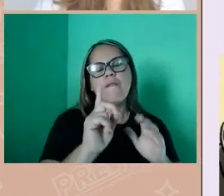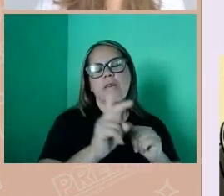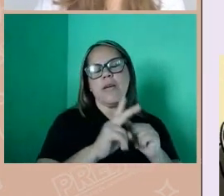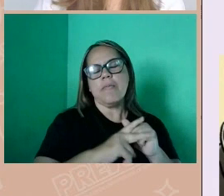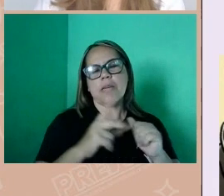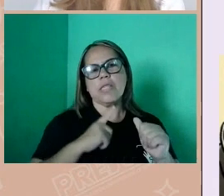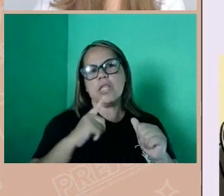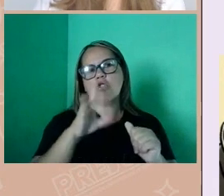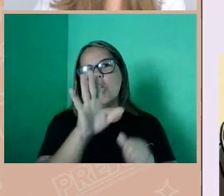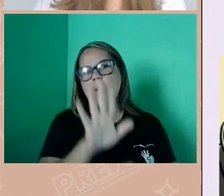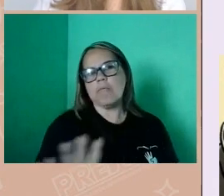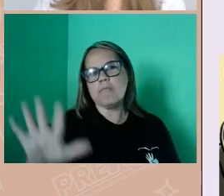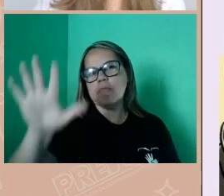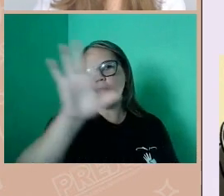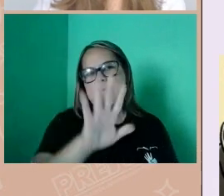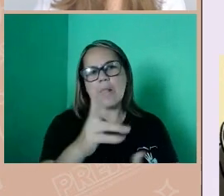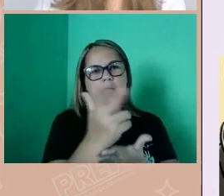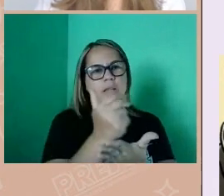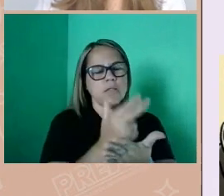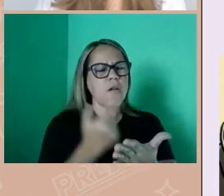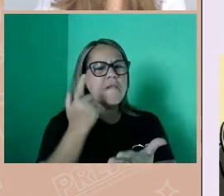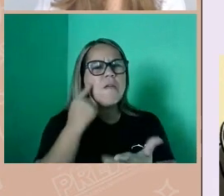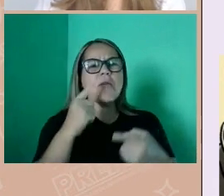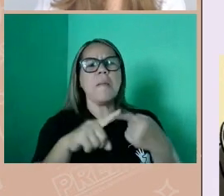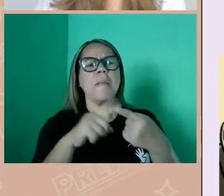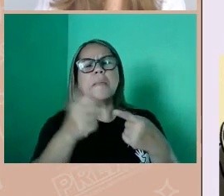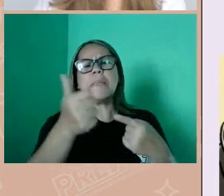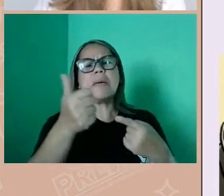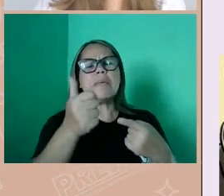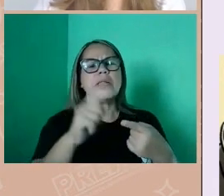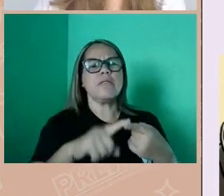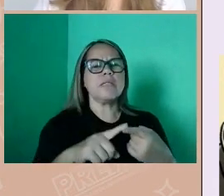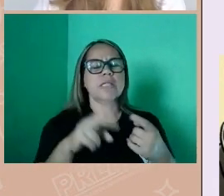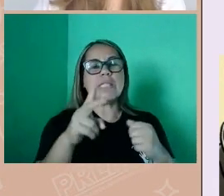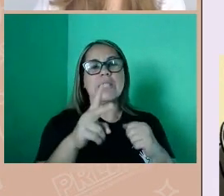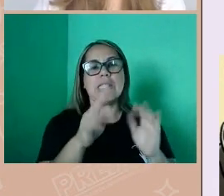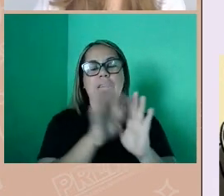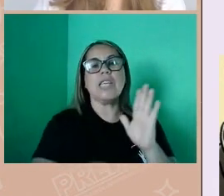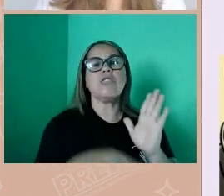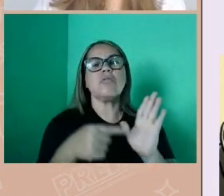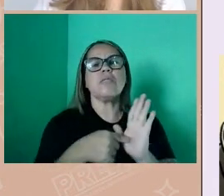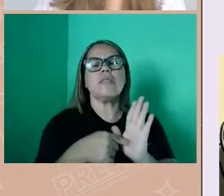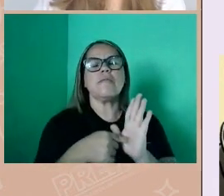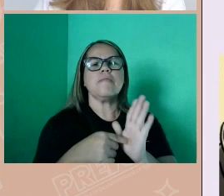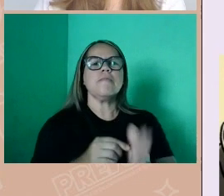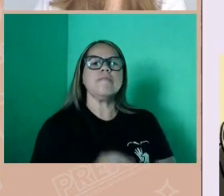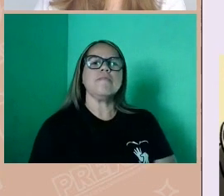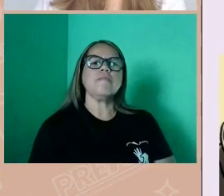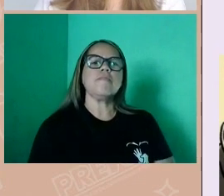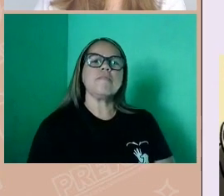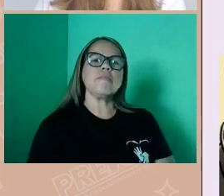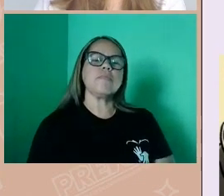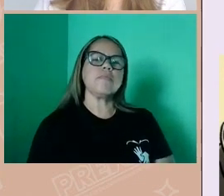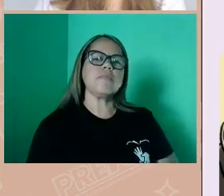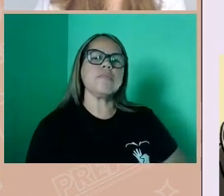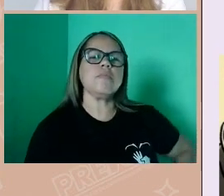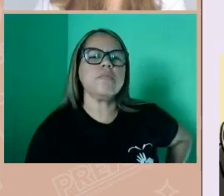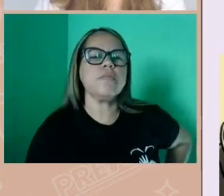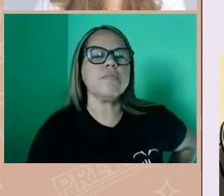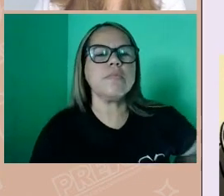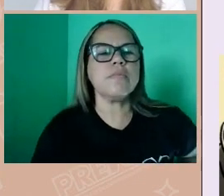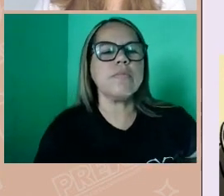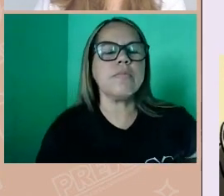figura tá então vamos ver aqui nesse primeiro texto a gente tem The Handmaid's Tale is a dystopian novel by